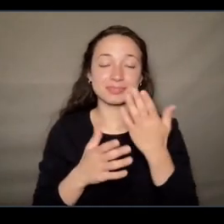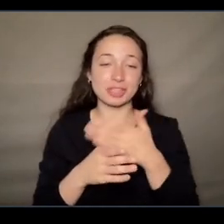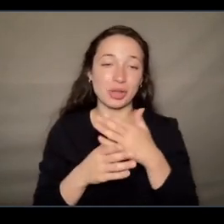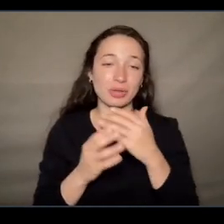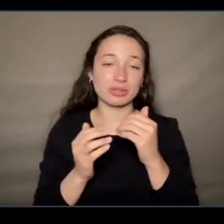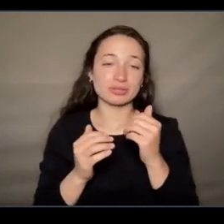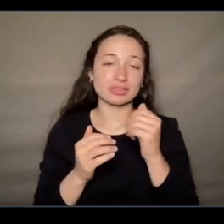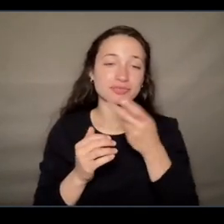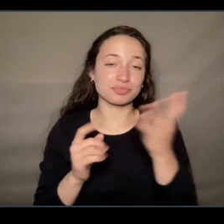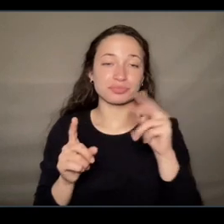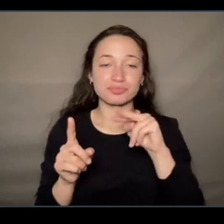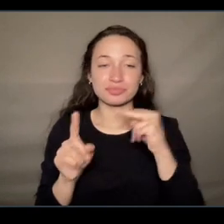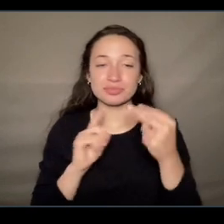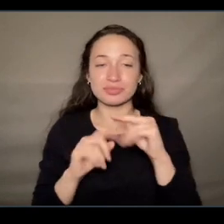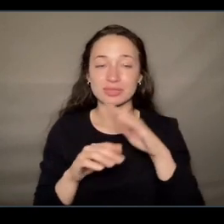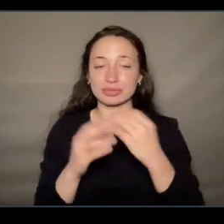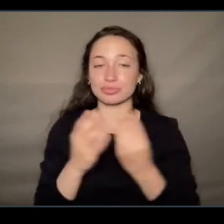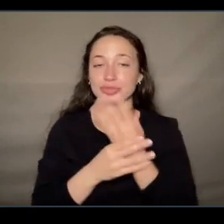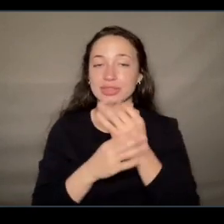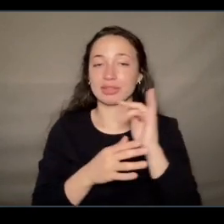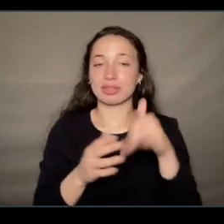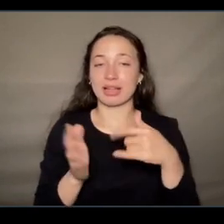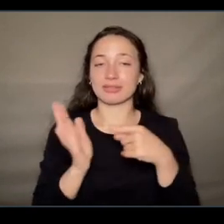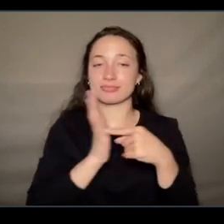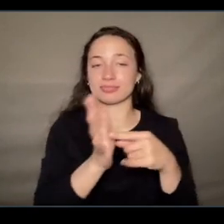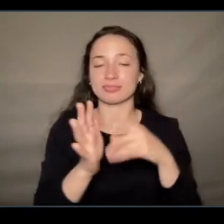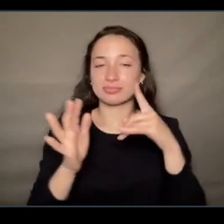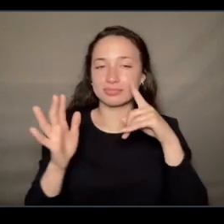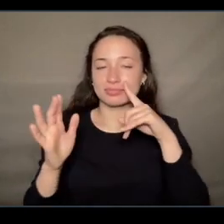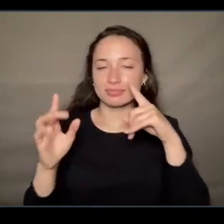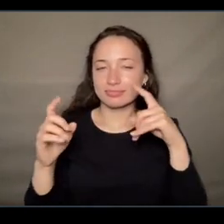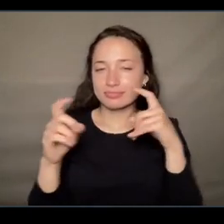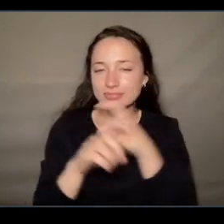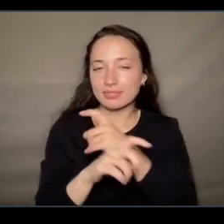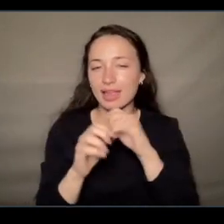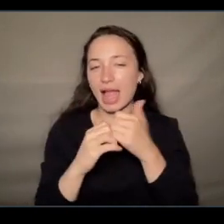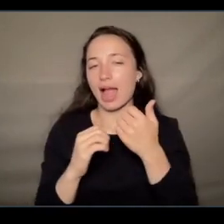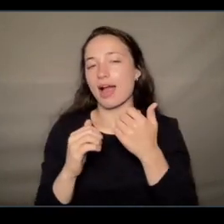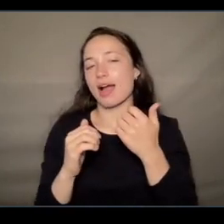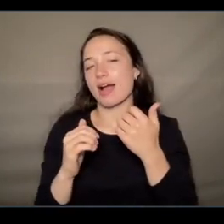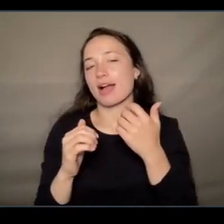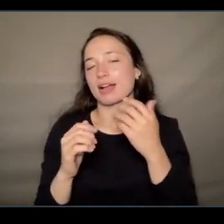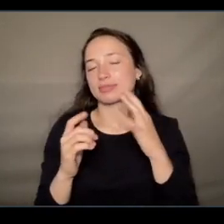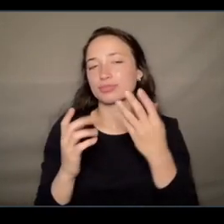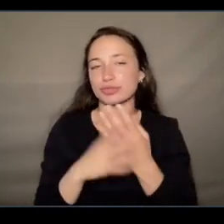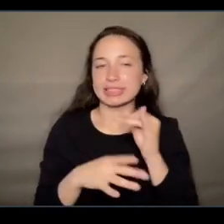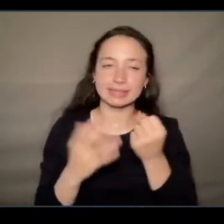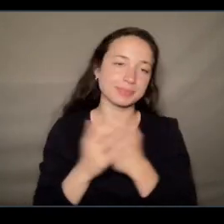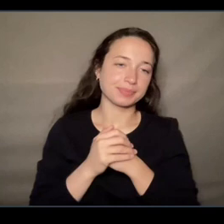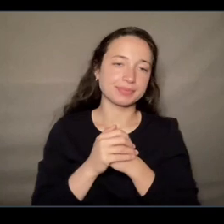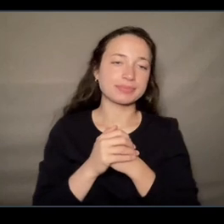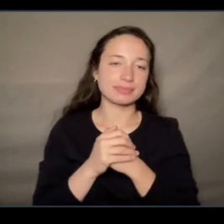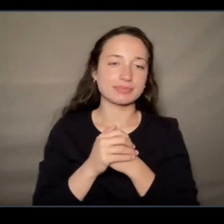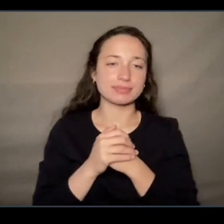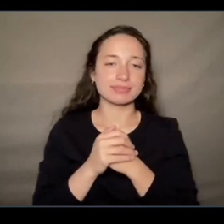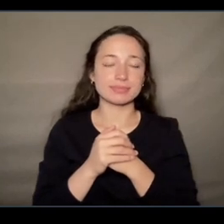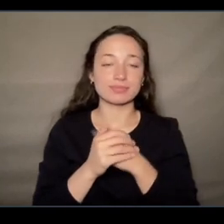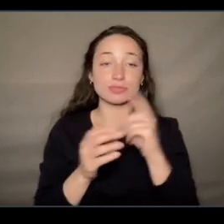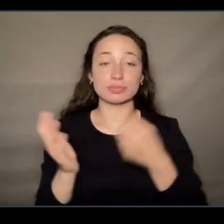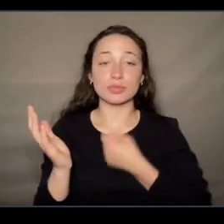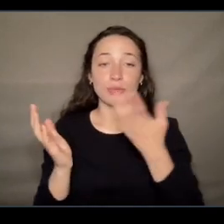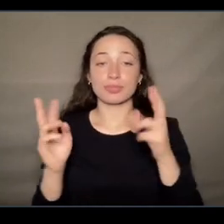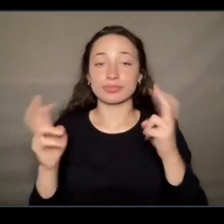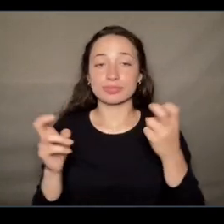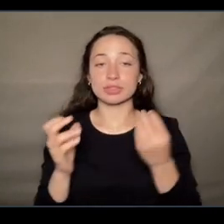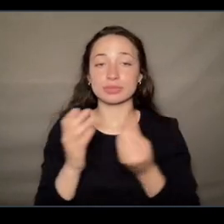then share with you a few perspectives on spring that convey some of the complexity of it. This